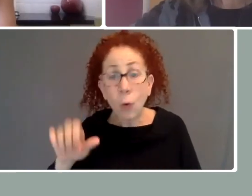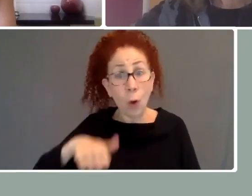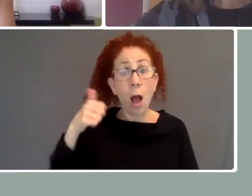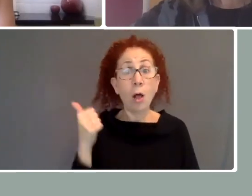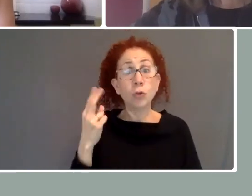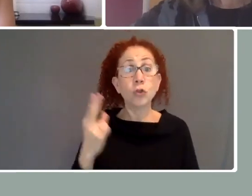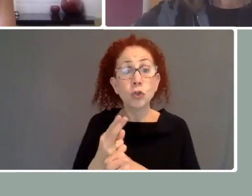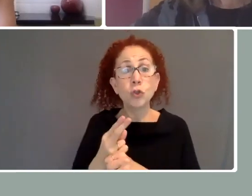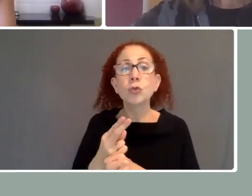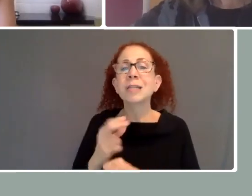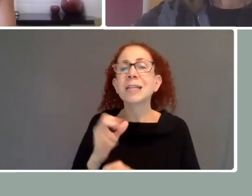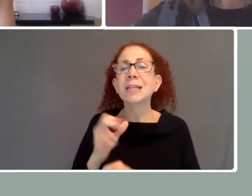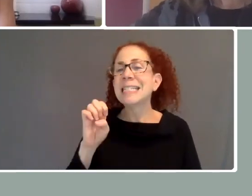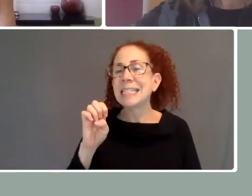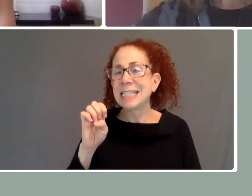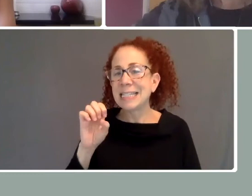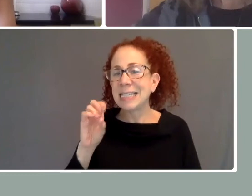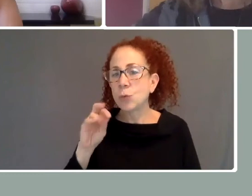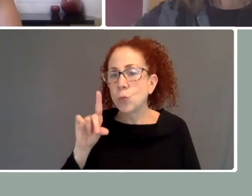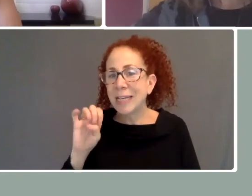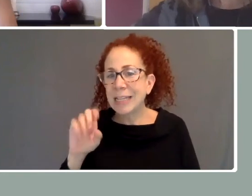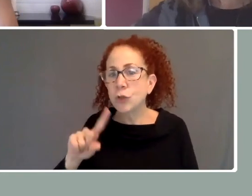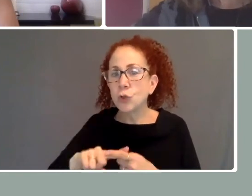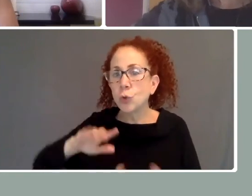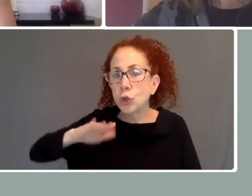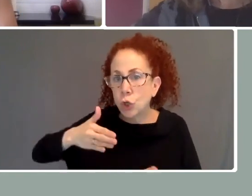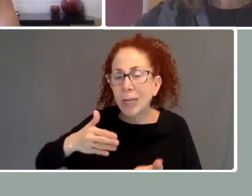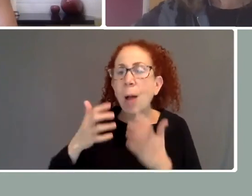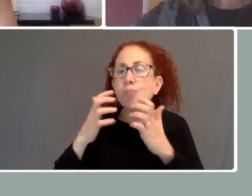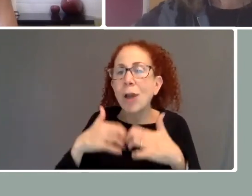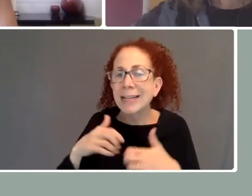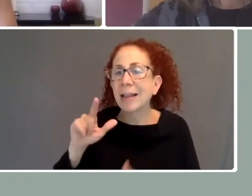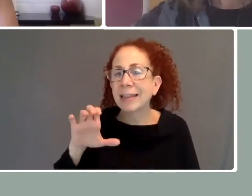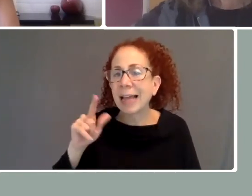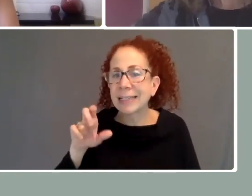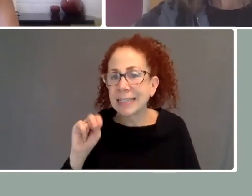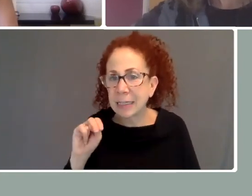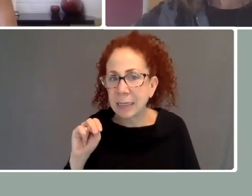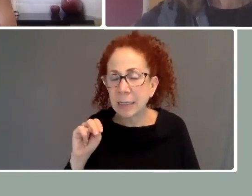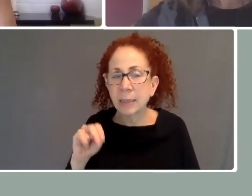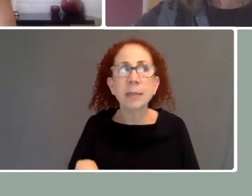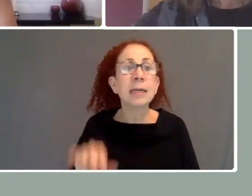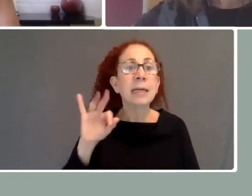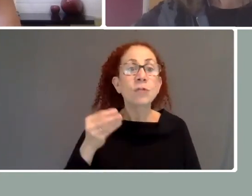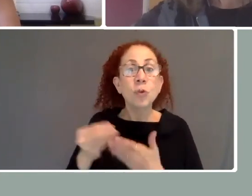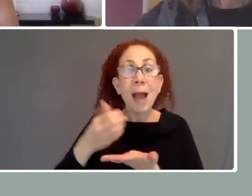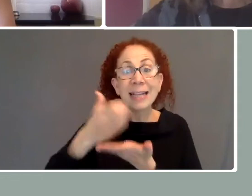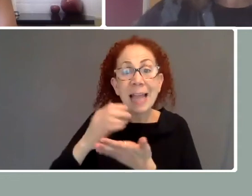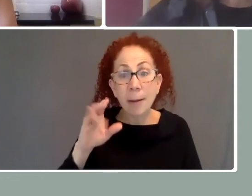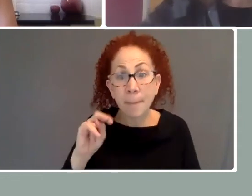use a type of seaweed when they cook the bean, can break down the lectin content. If you buy canned